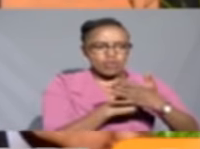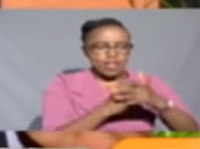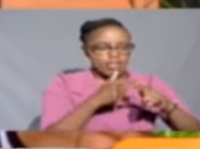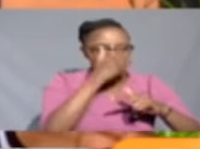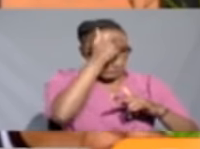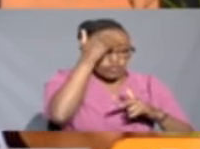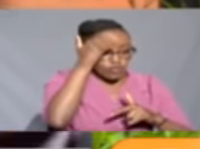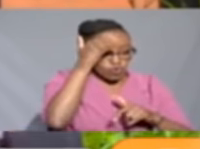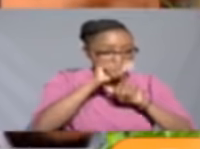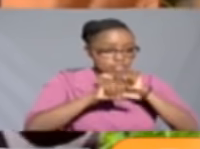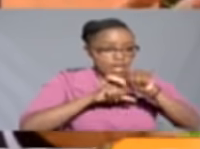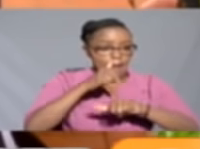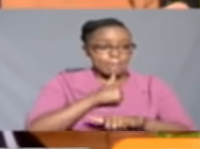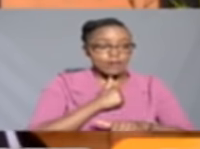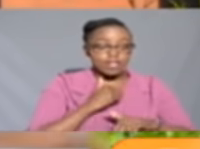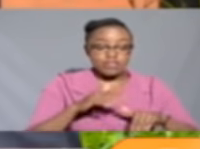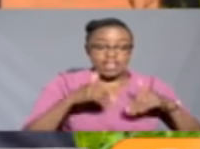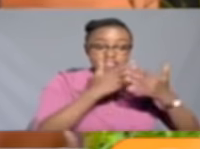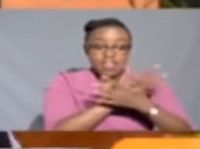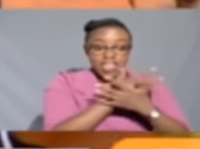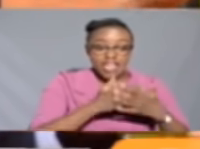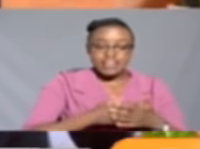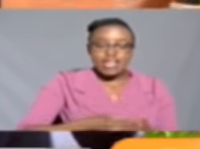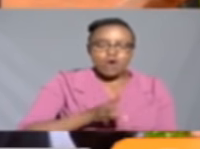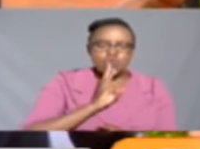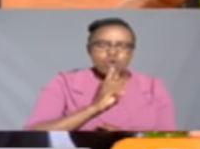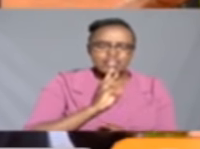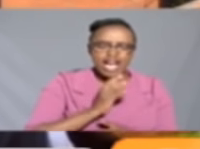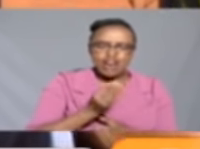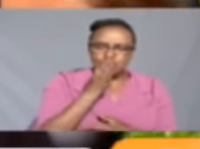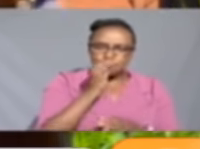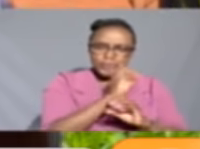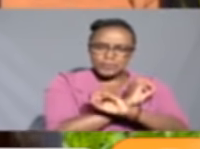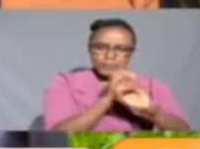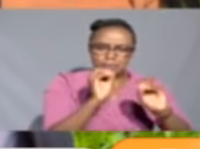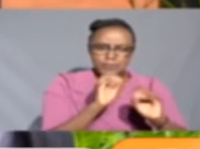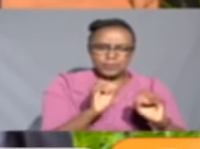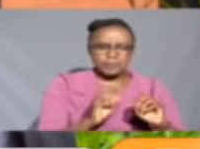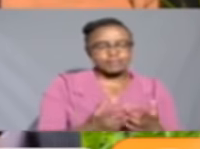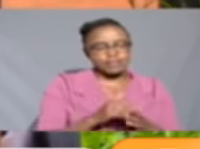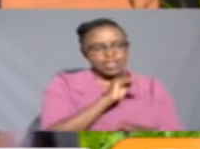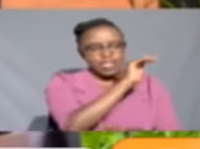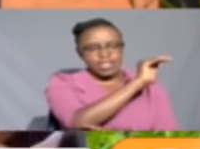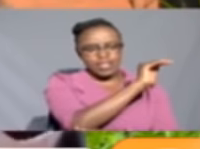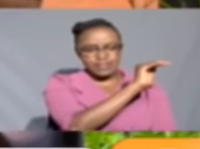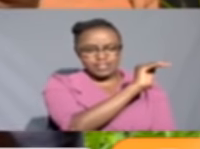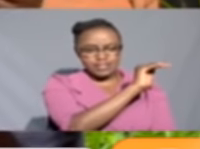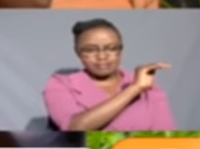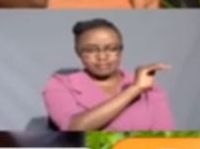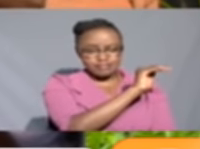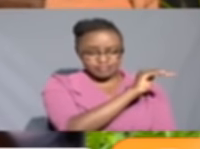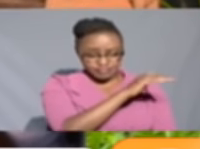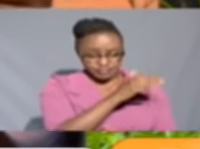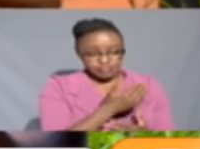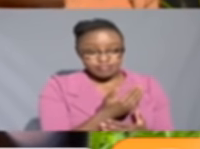forgot about me. They didn't give me even water, no food, nothing. So in the evening,